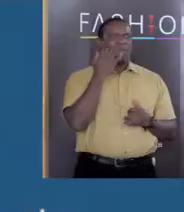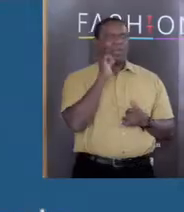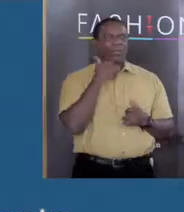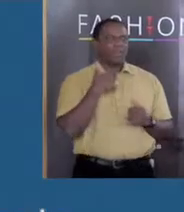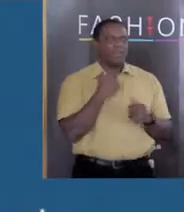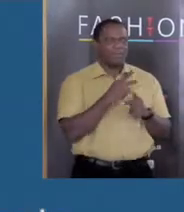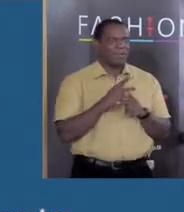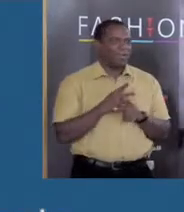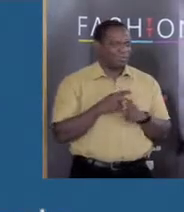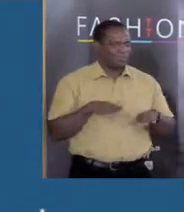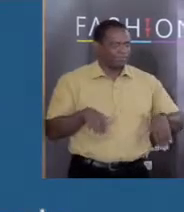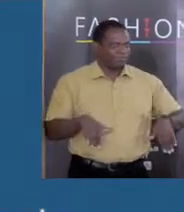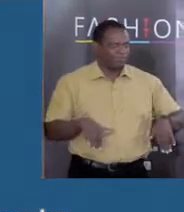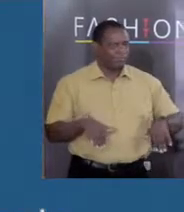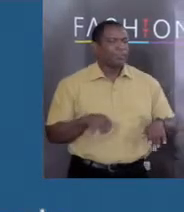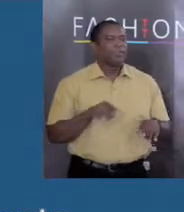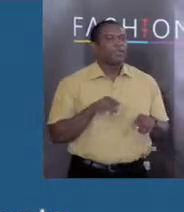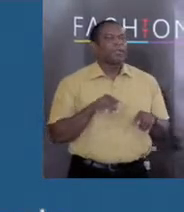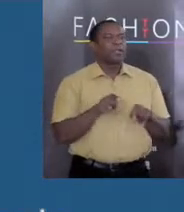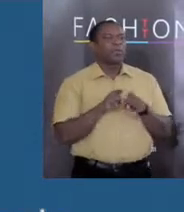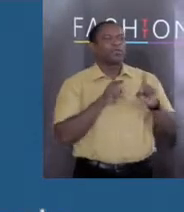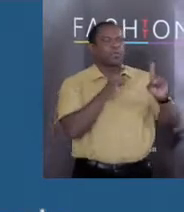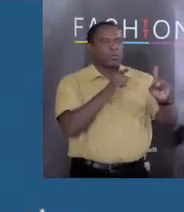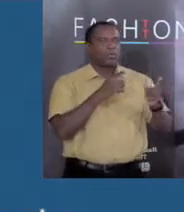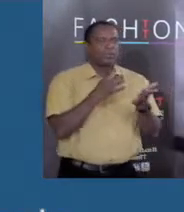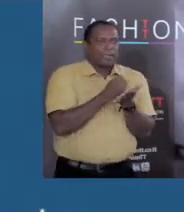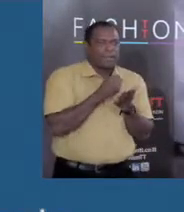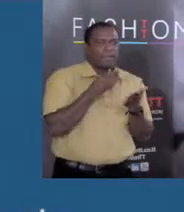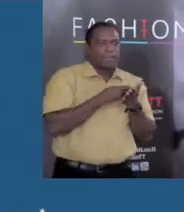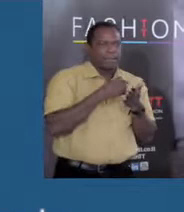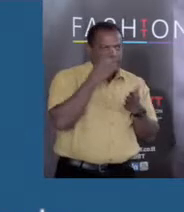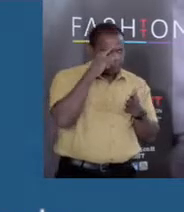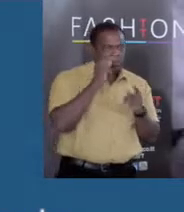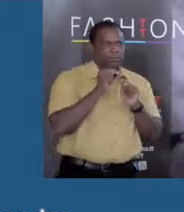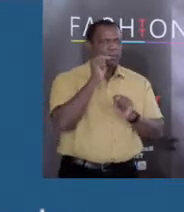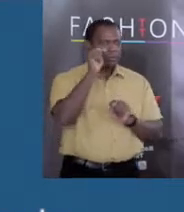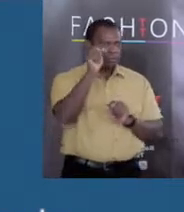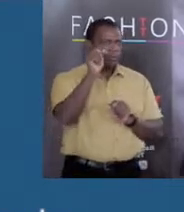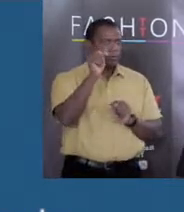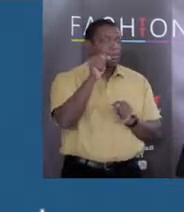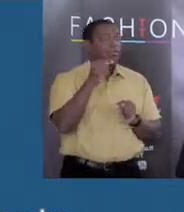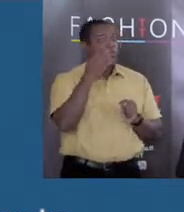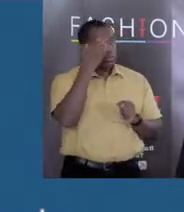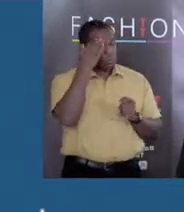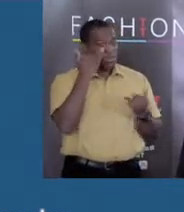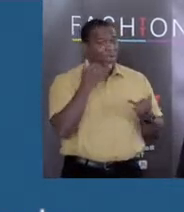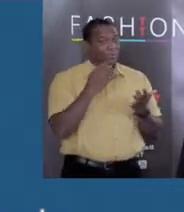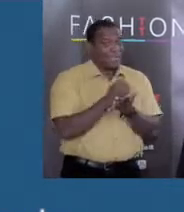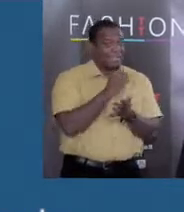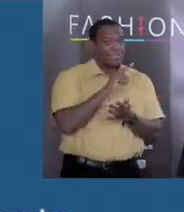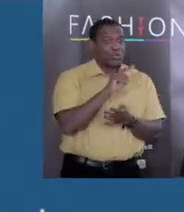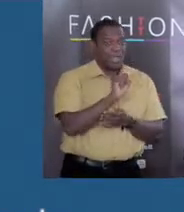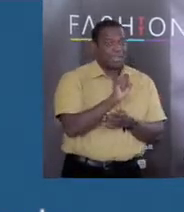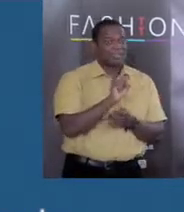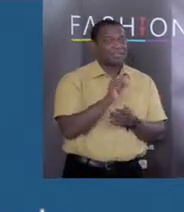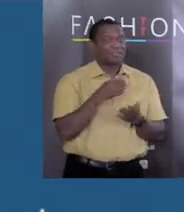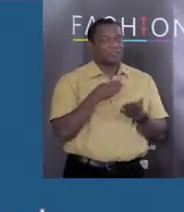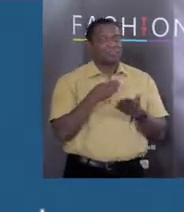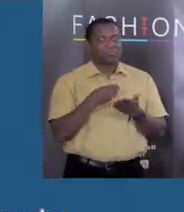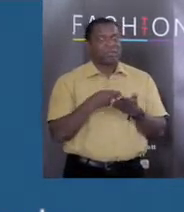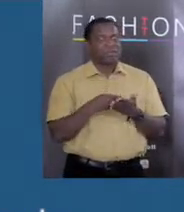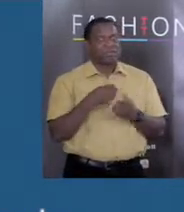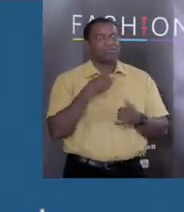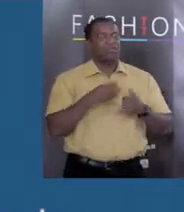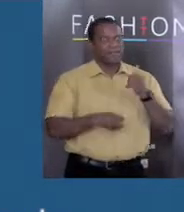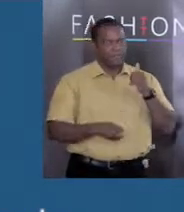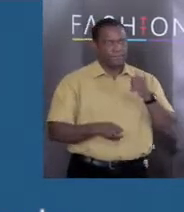production. And generate revenue for the country. We already have a foreign exchange problem.